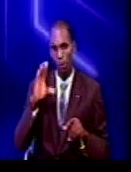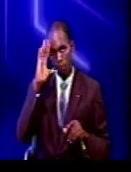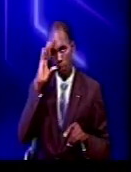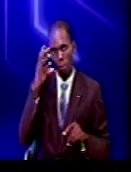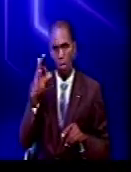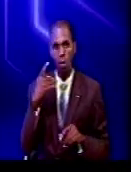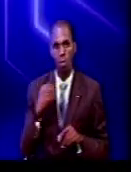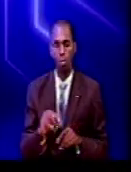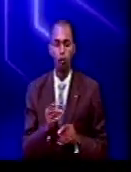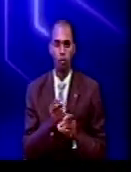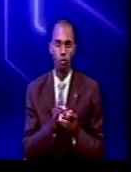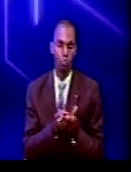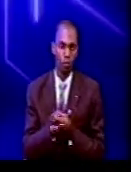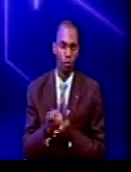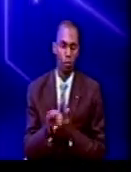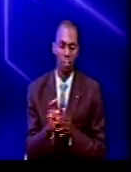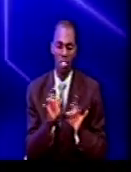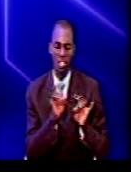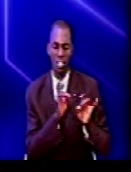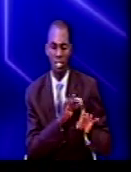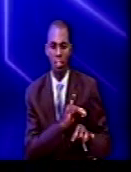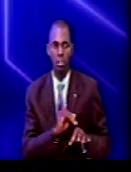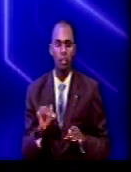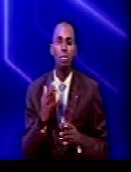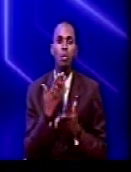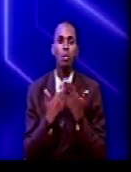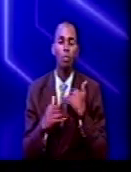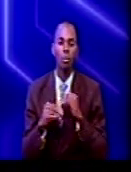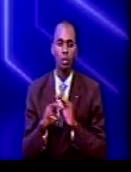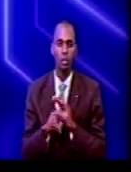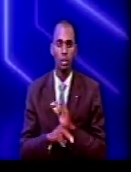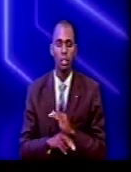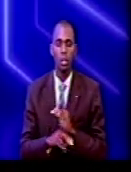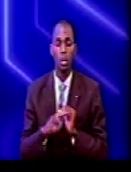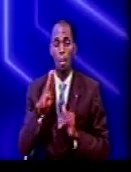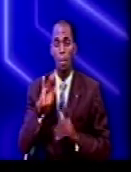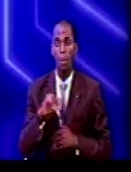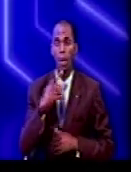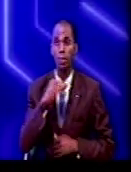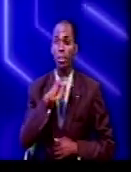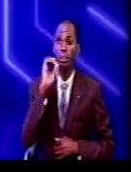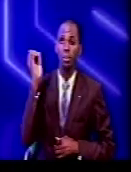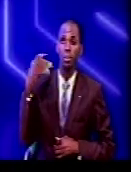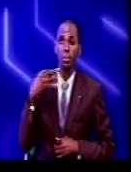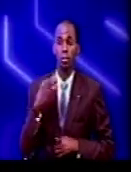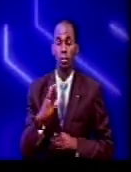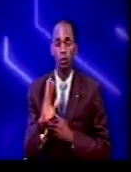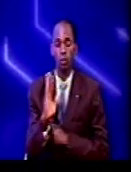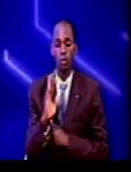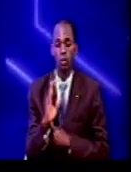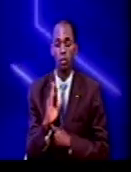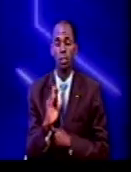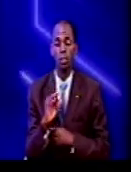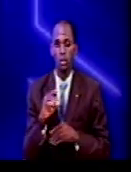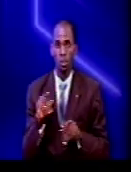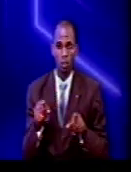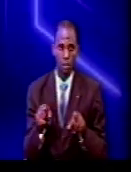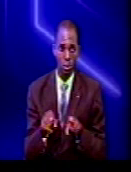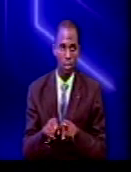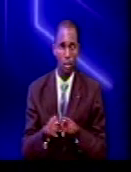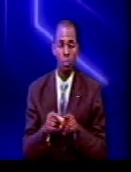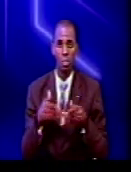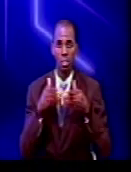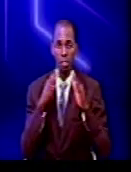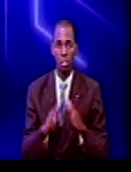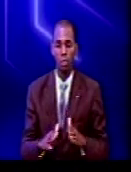men such as fear God, men of truth, hating covetousness.